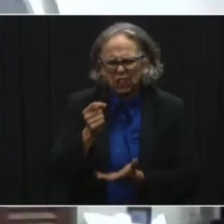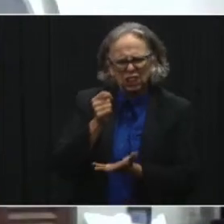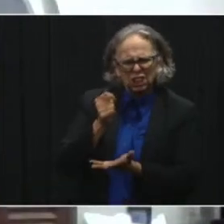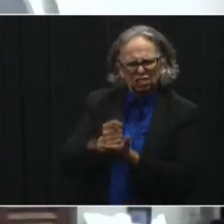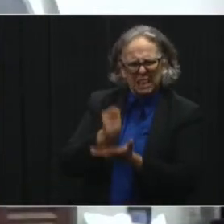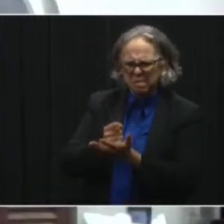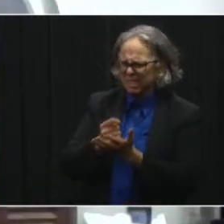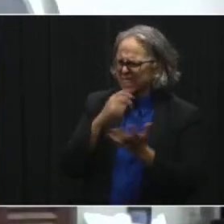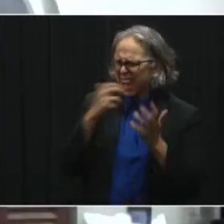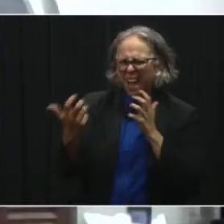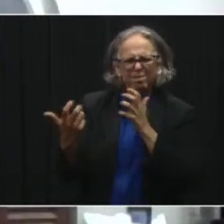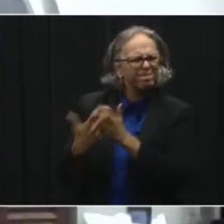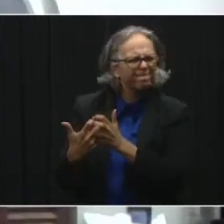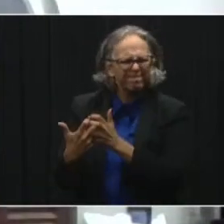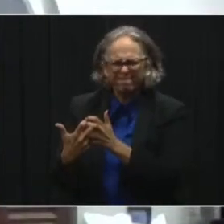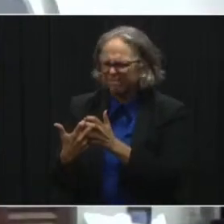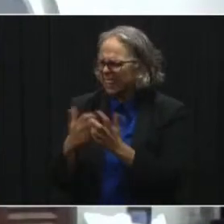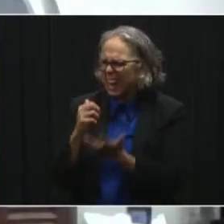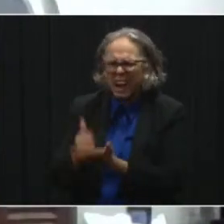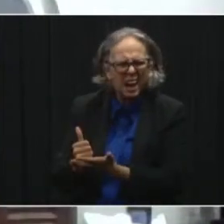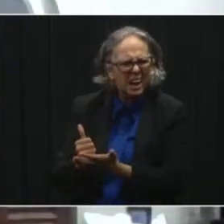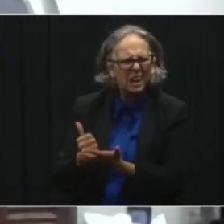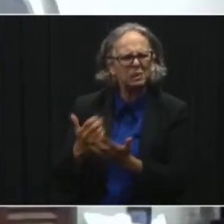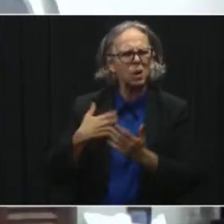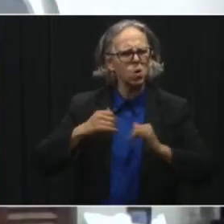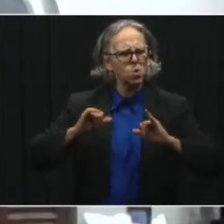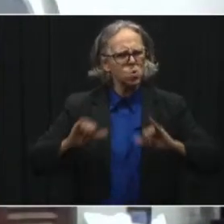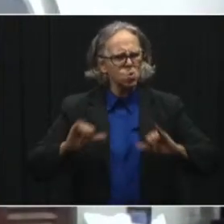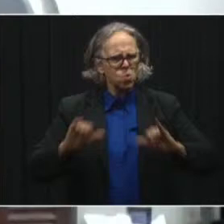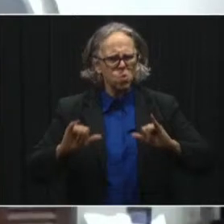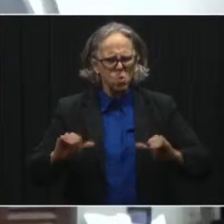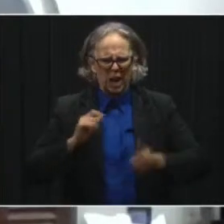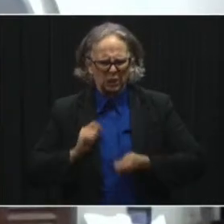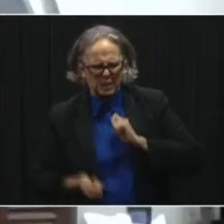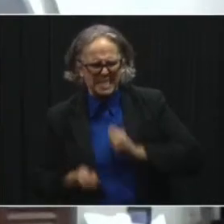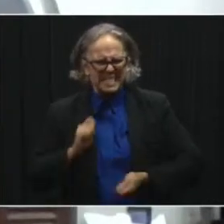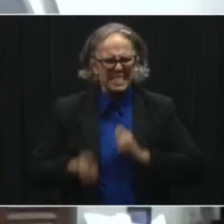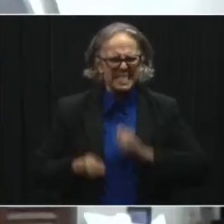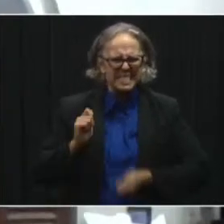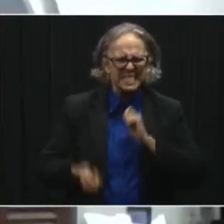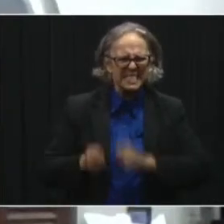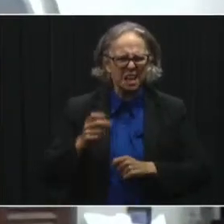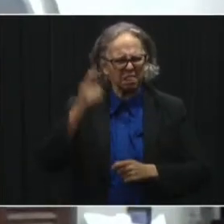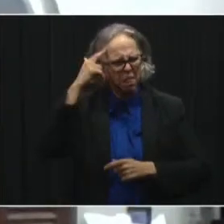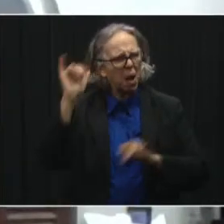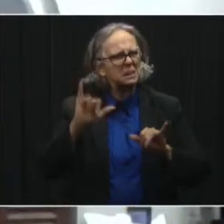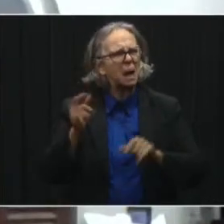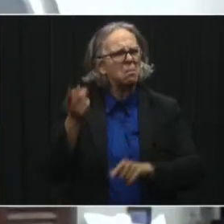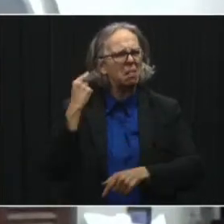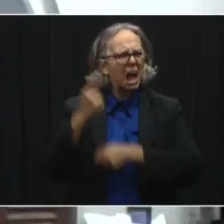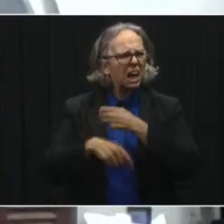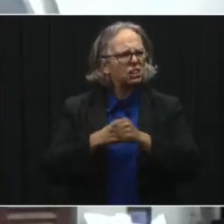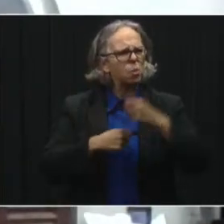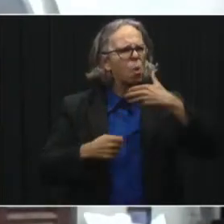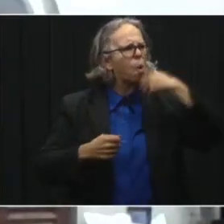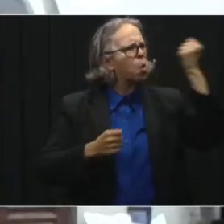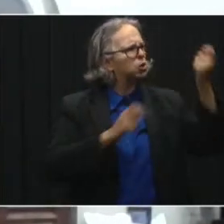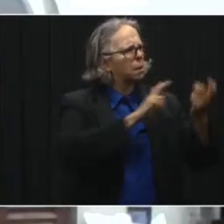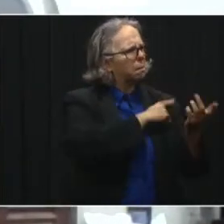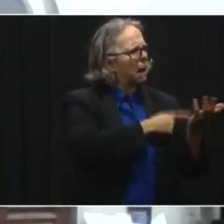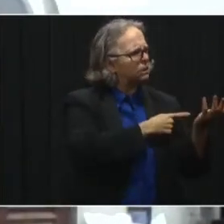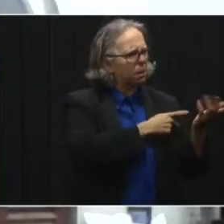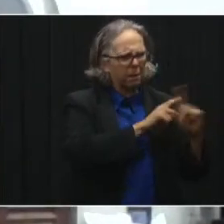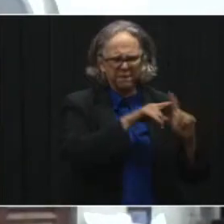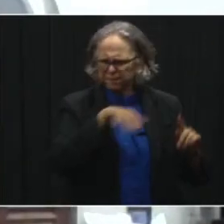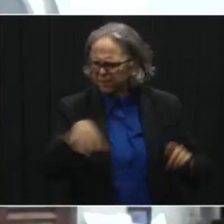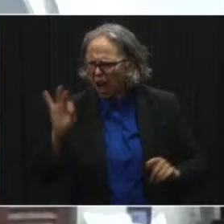We got to a point where we were kind of treating them, and you knew what to expect as we went along. But With this newer variant, they're